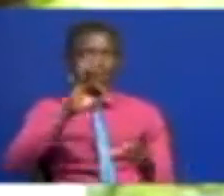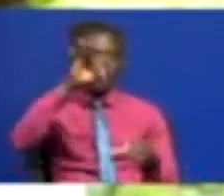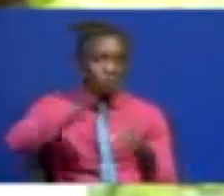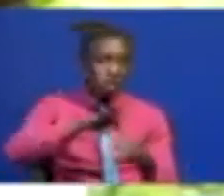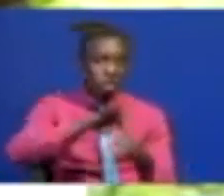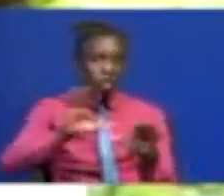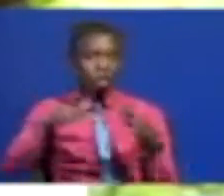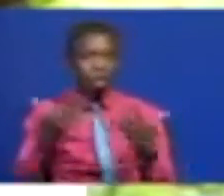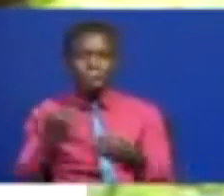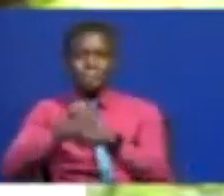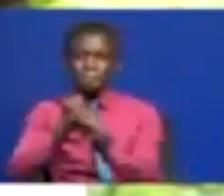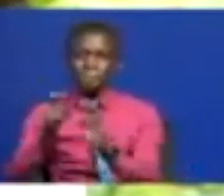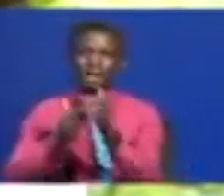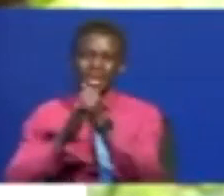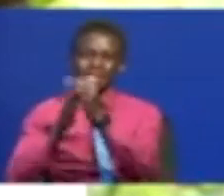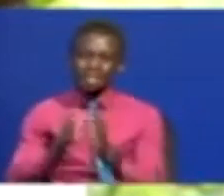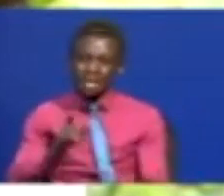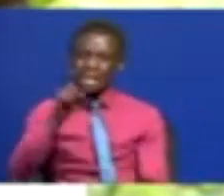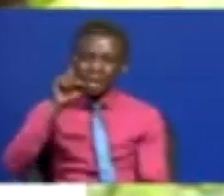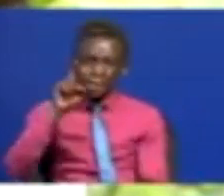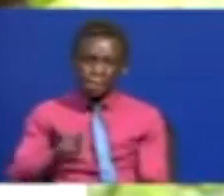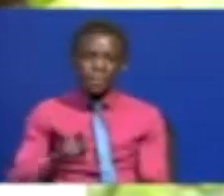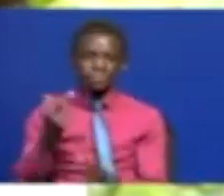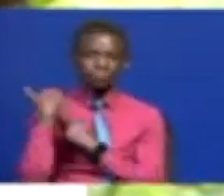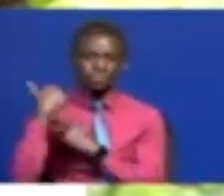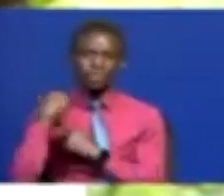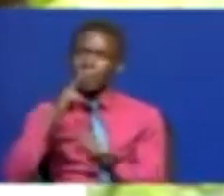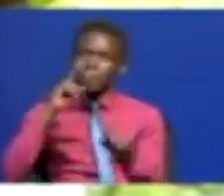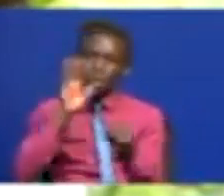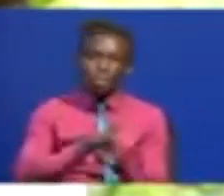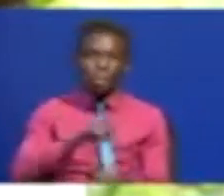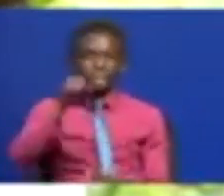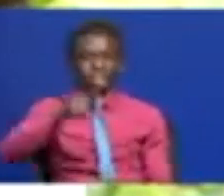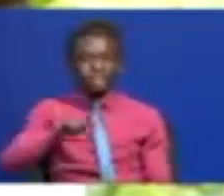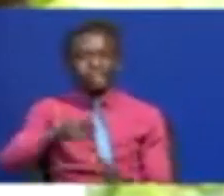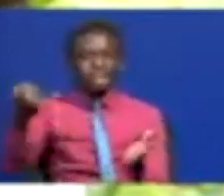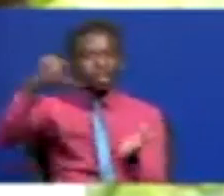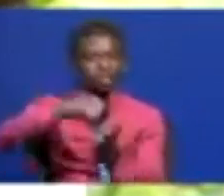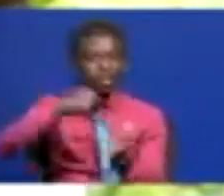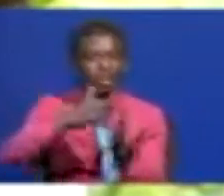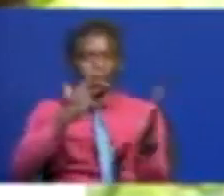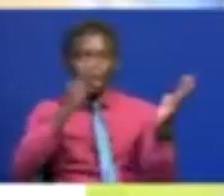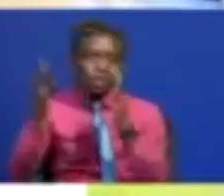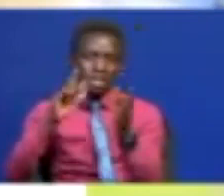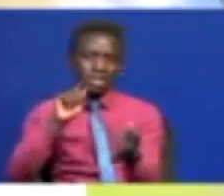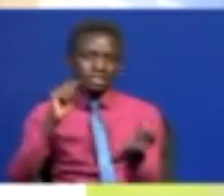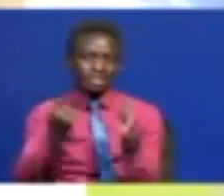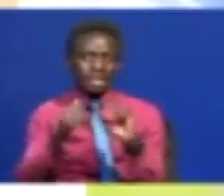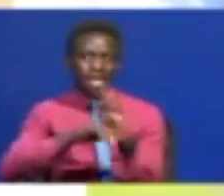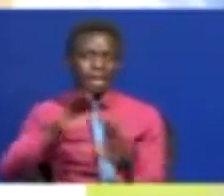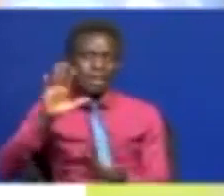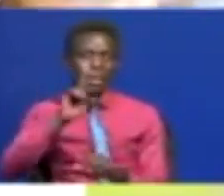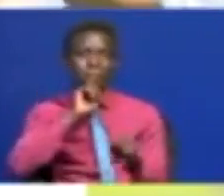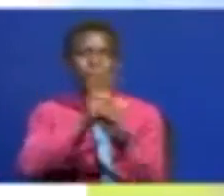leaders accountable to keep their promises and to be able to include climate change in their manifestos. Africa